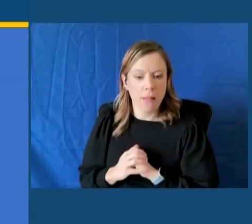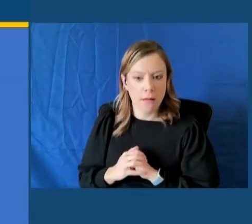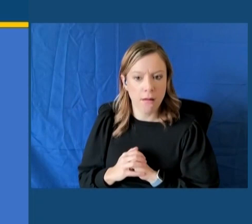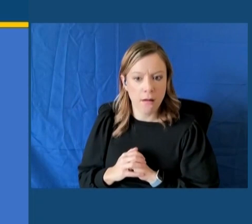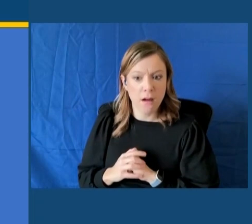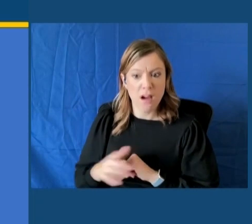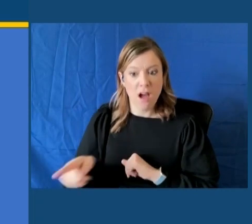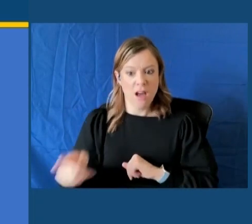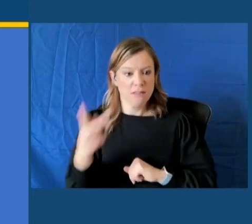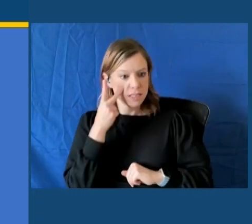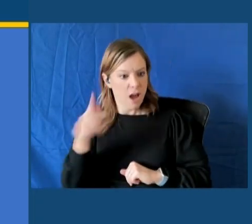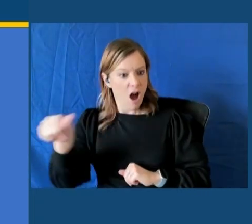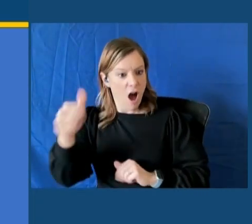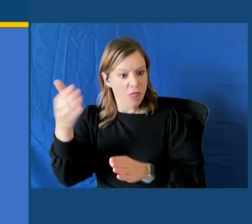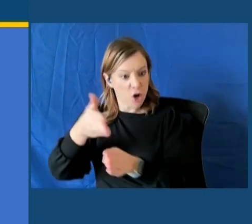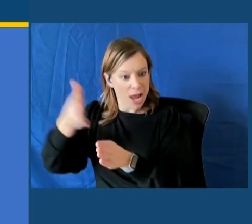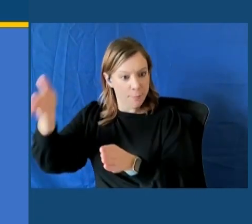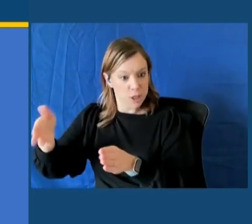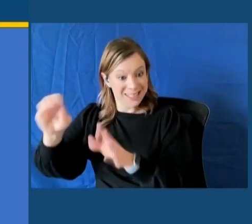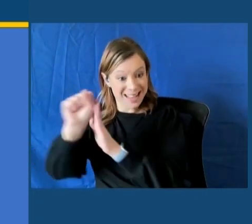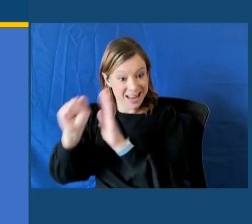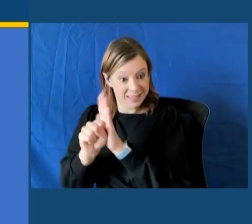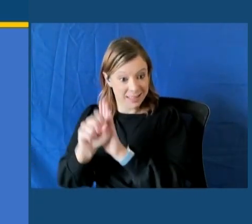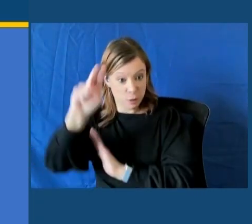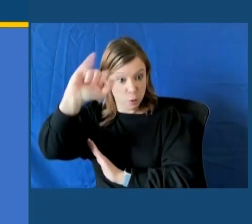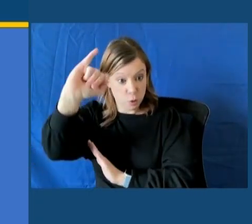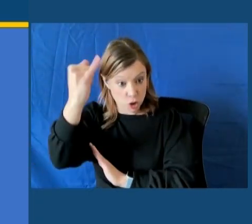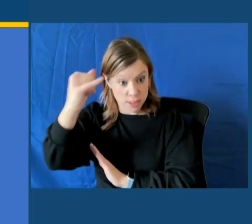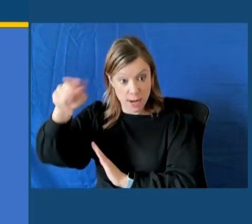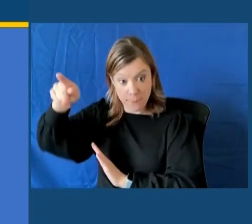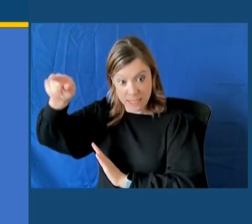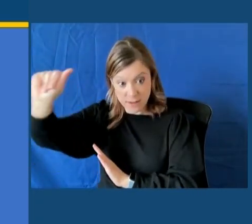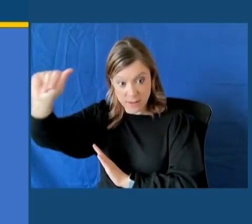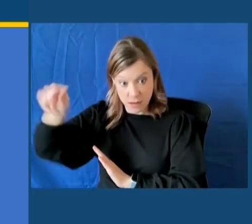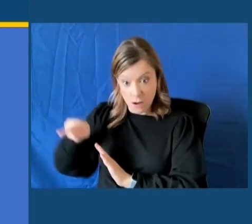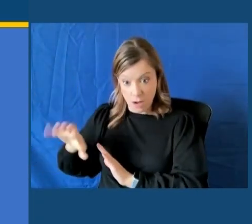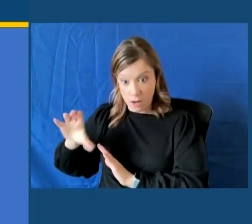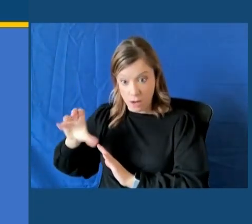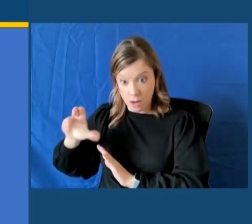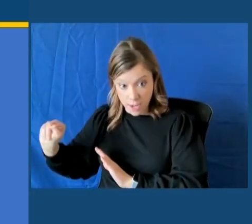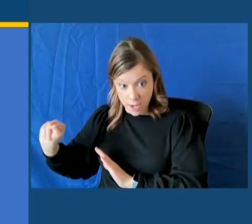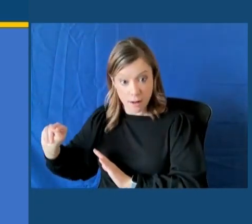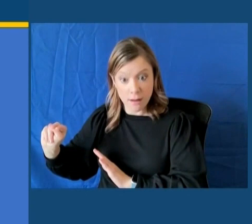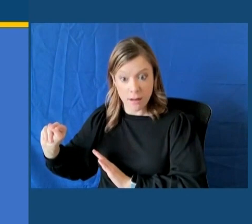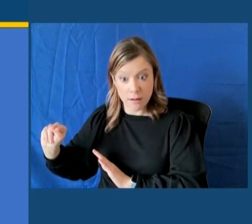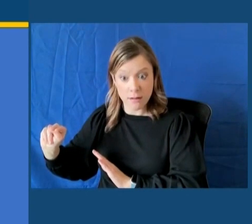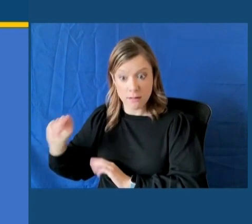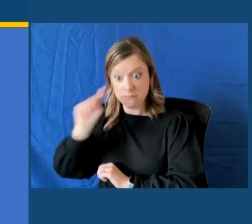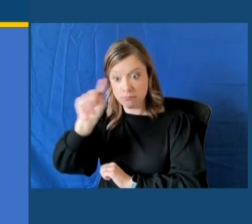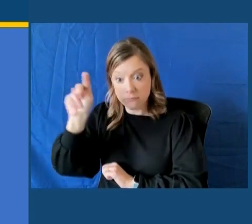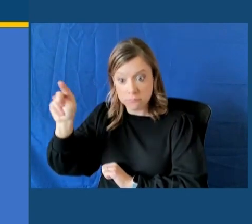that dwarfed our own. From 2011 to 2020,